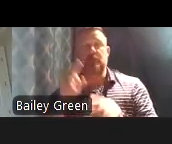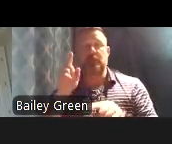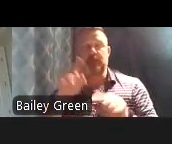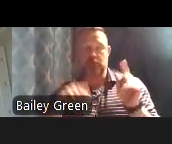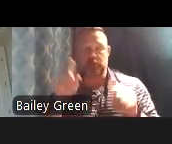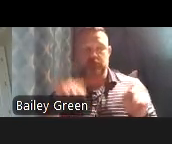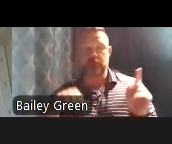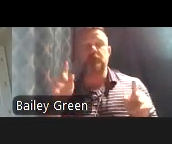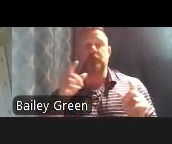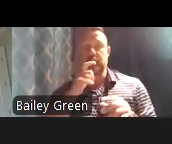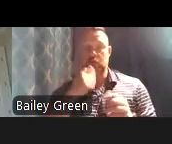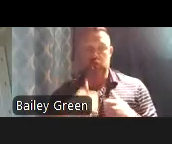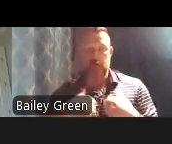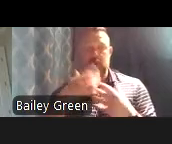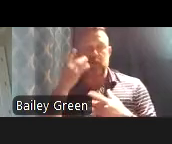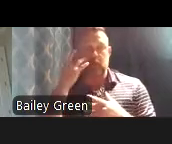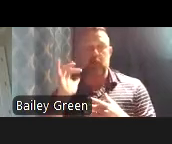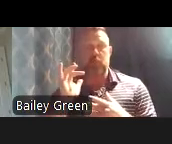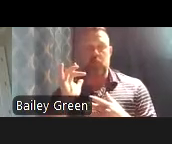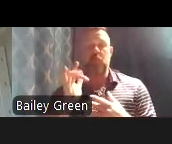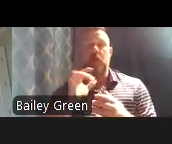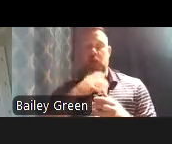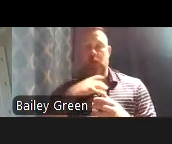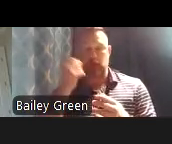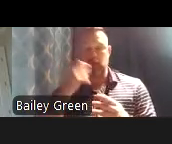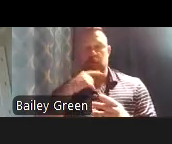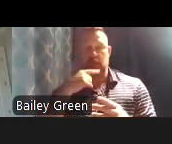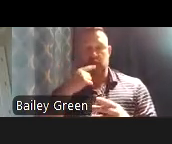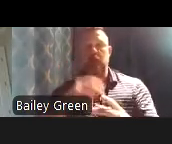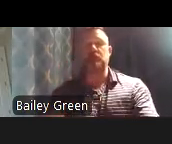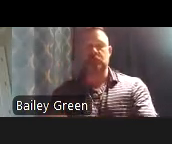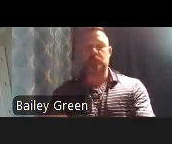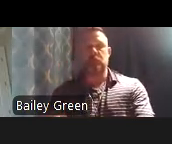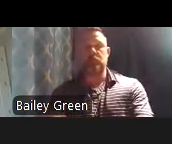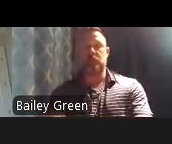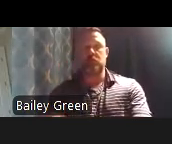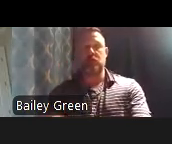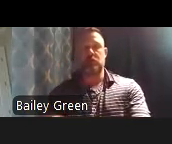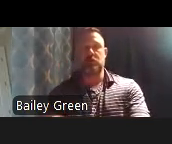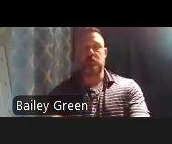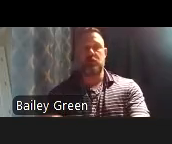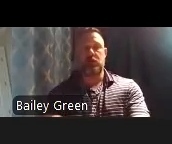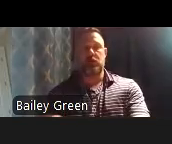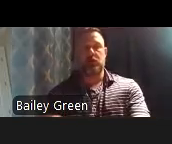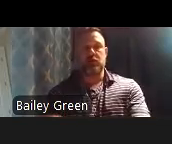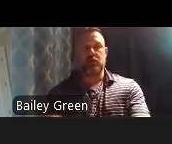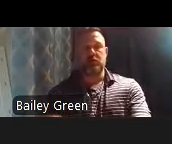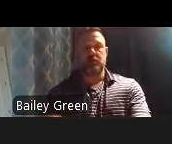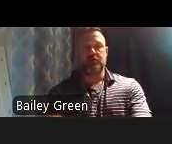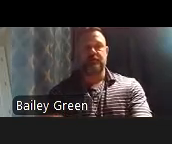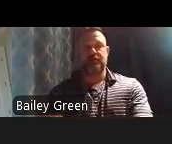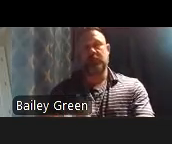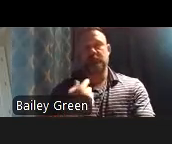of who lives in California and the aging population. So it's just up for us to provide